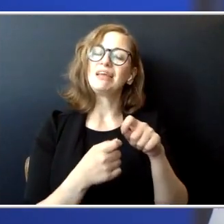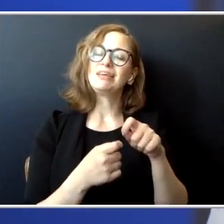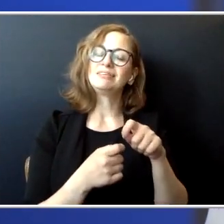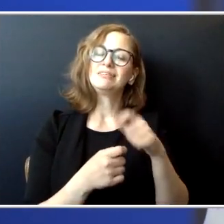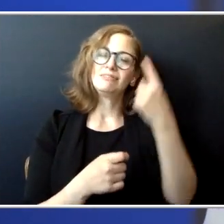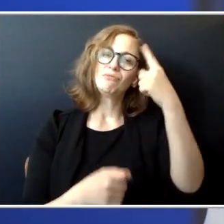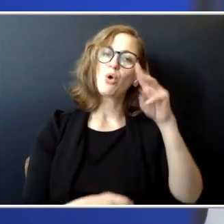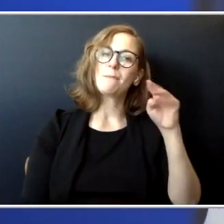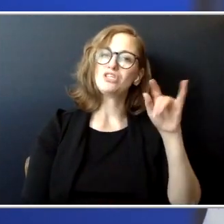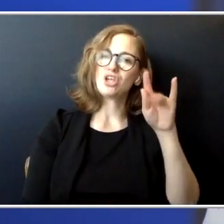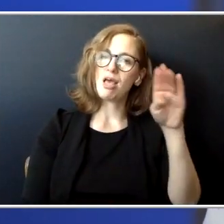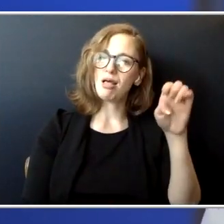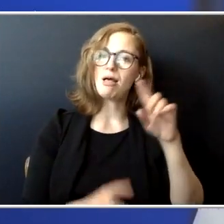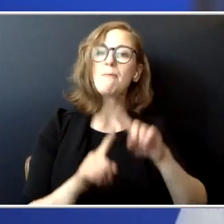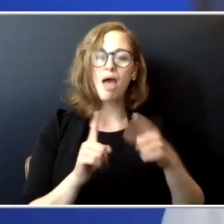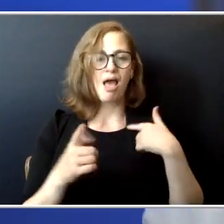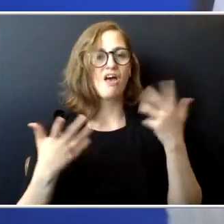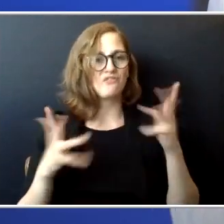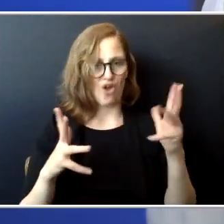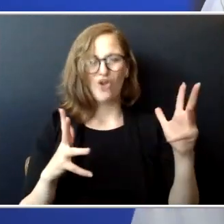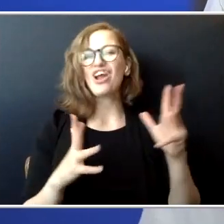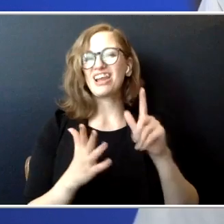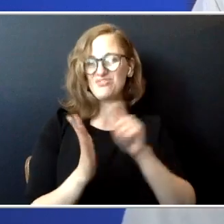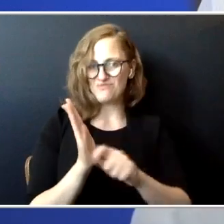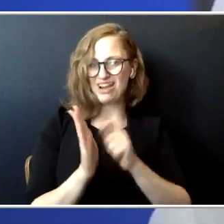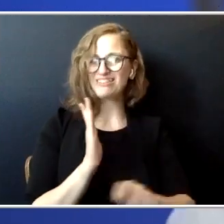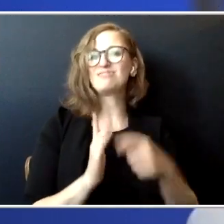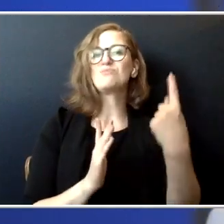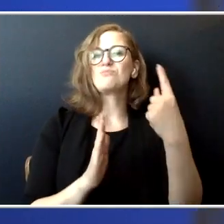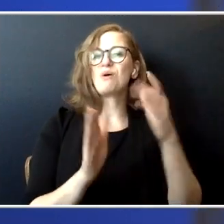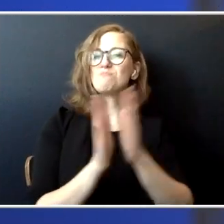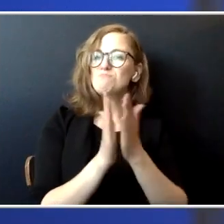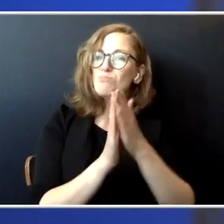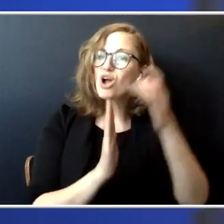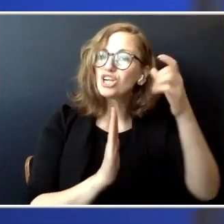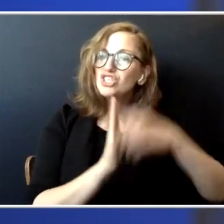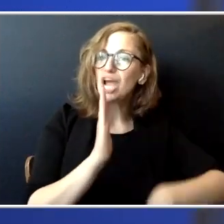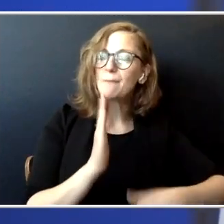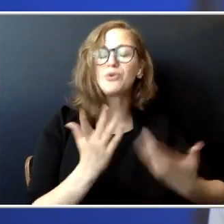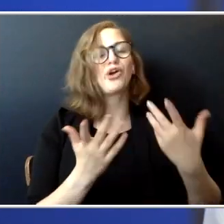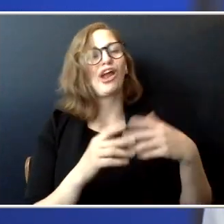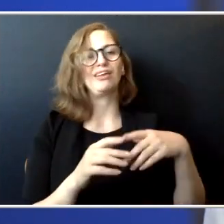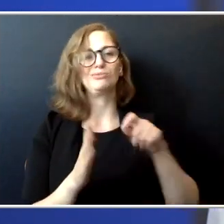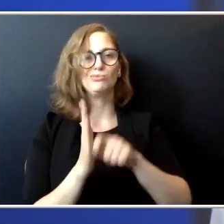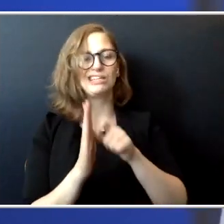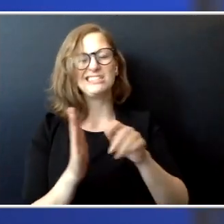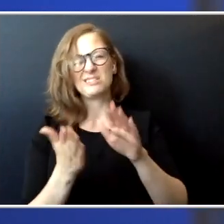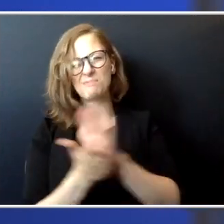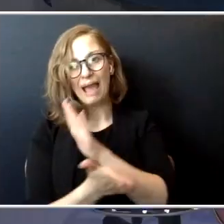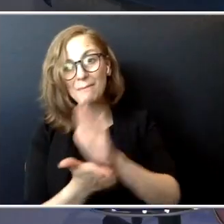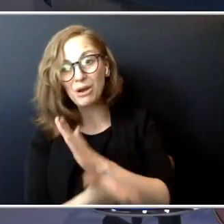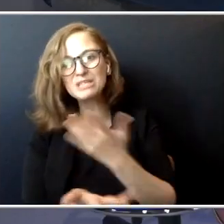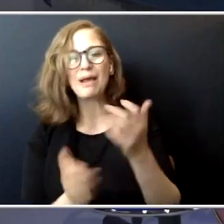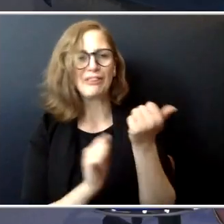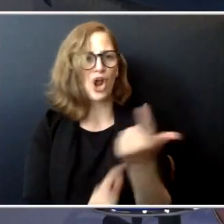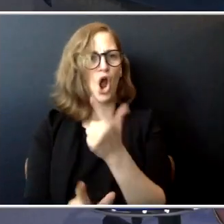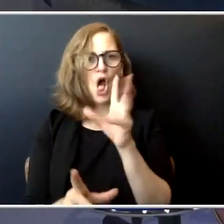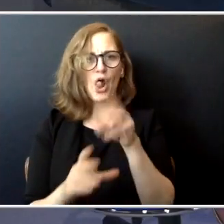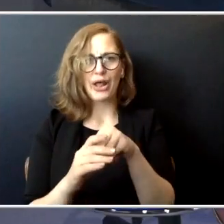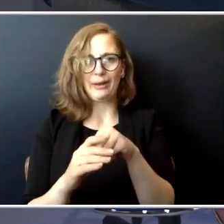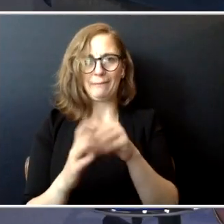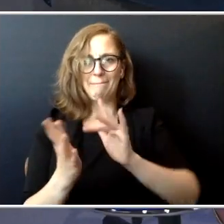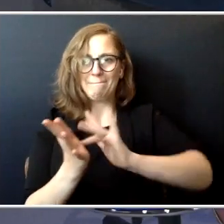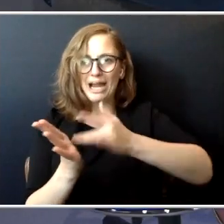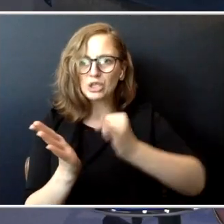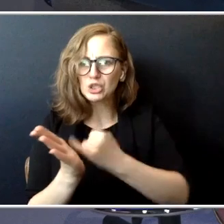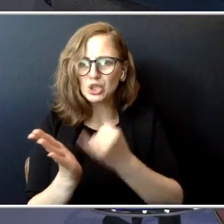have authored a book chapter and written some papers, but they're all in medical journals. No one would be interested in When do reading you them. have time to write book chapters in That's medical